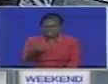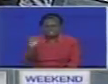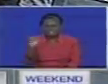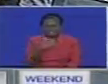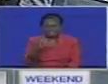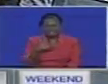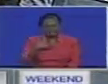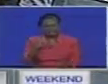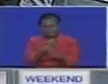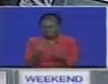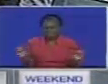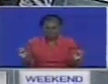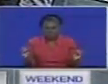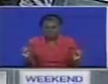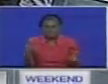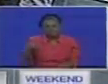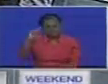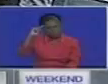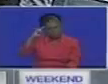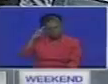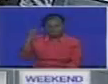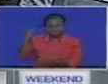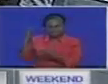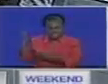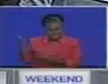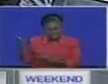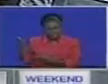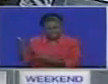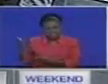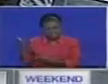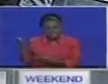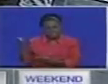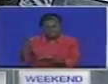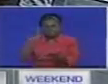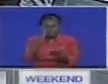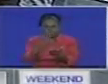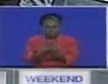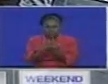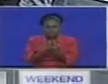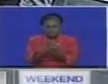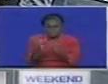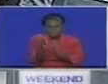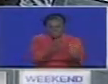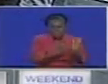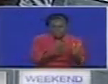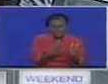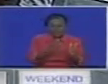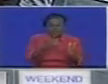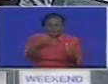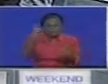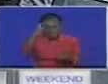least. And you'd think that that was not actually engineered by someone meaningful for the party.